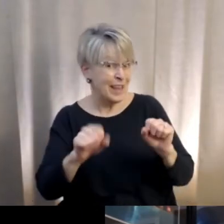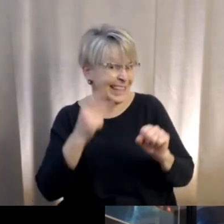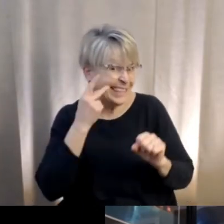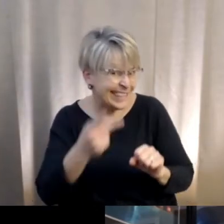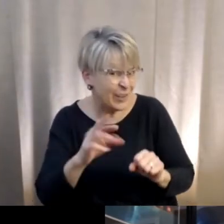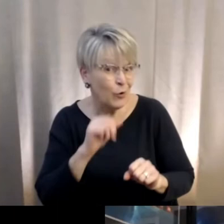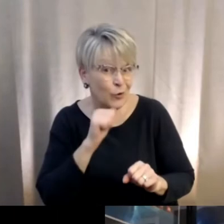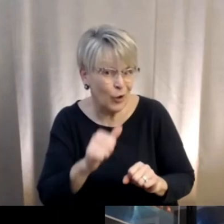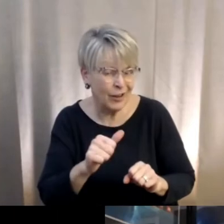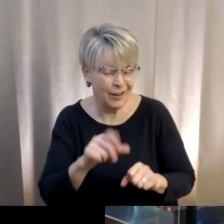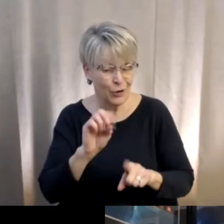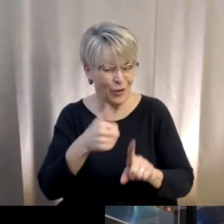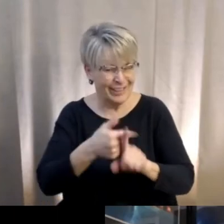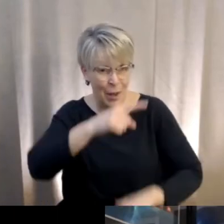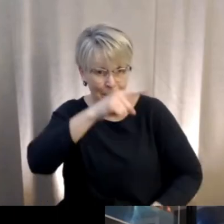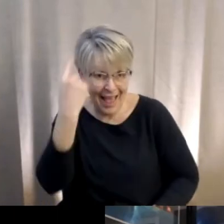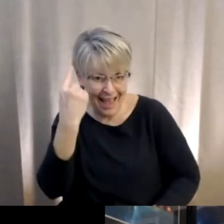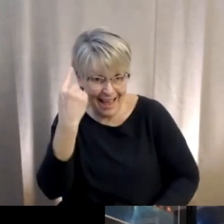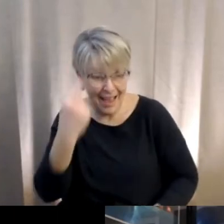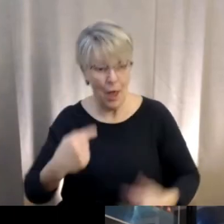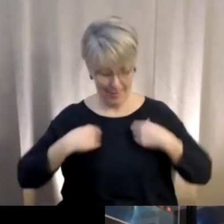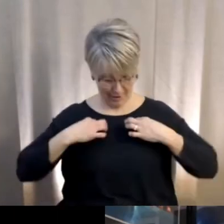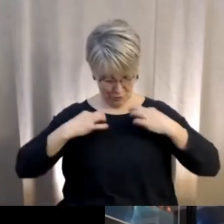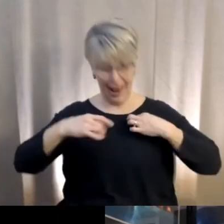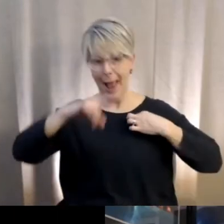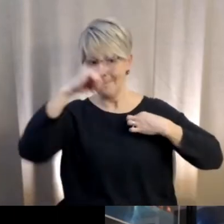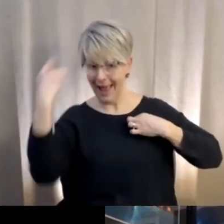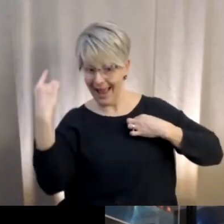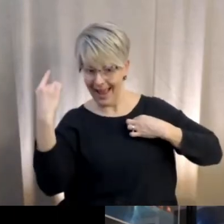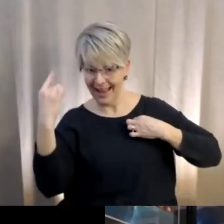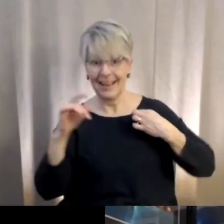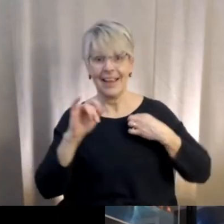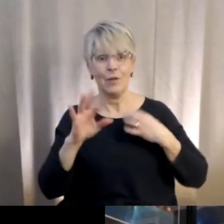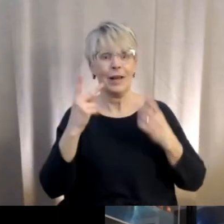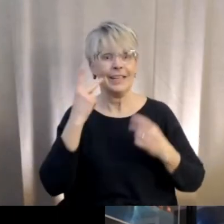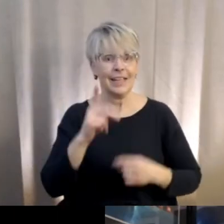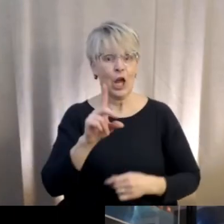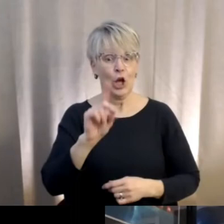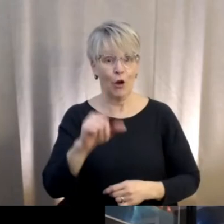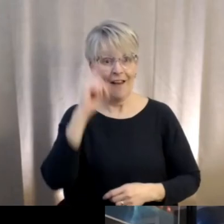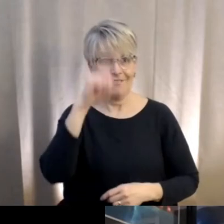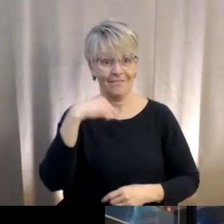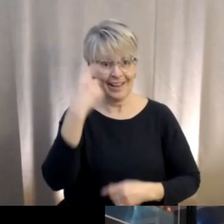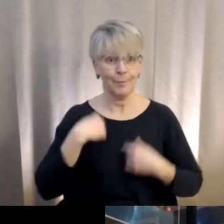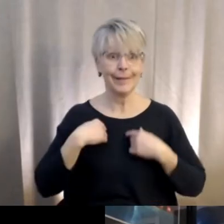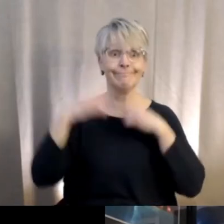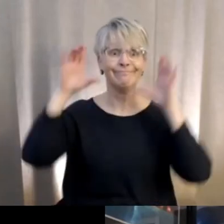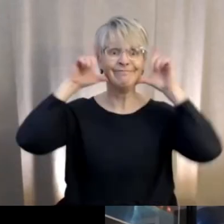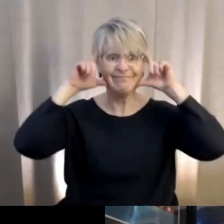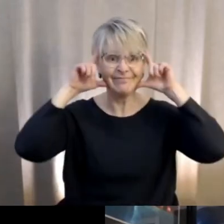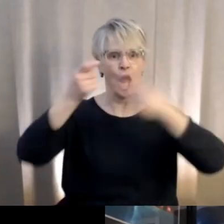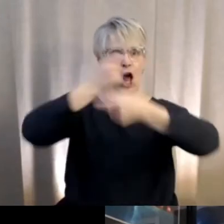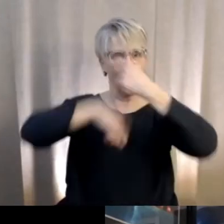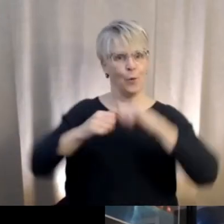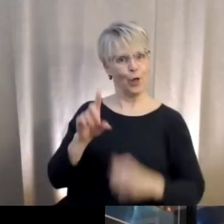is black and my shirt is black. But in case someone wants to see a dog face instead of my mug constantly, I